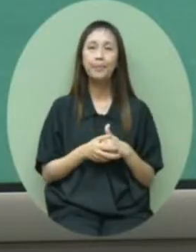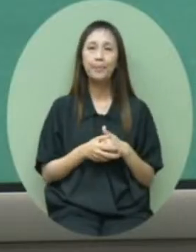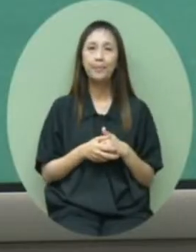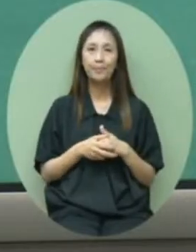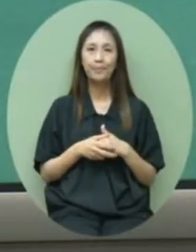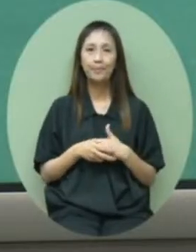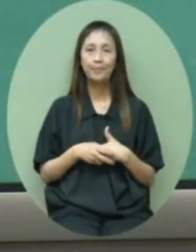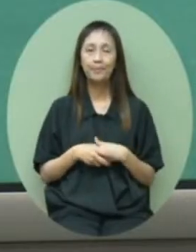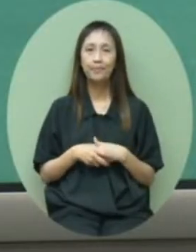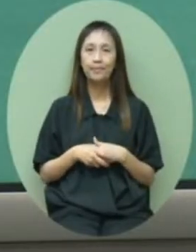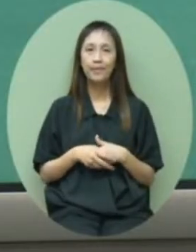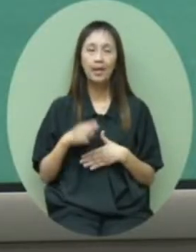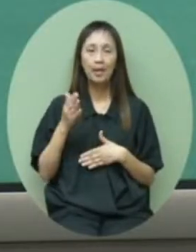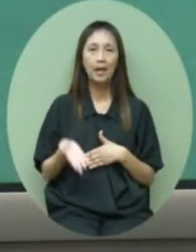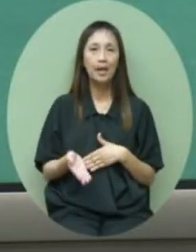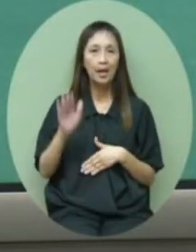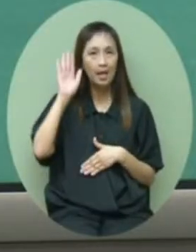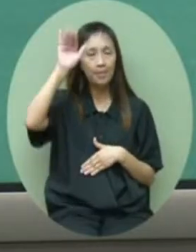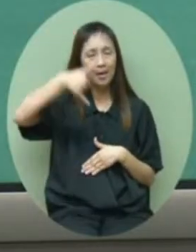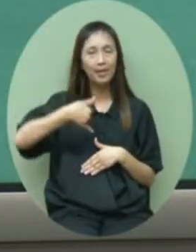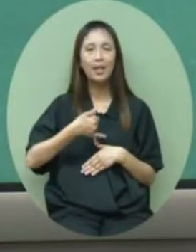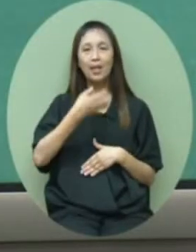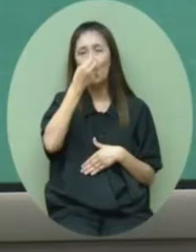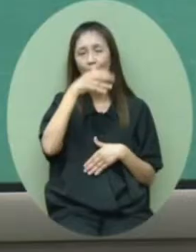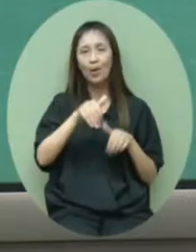to see whether we can make it happen.